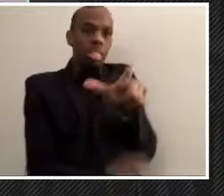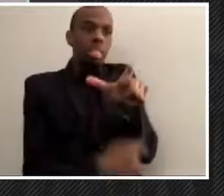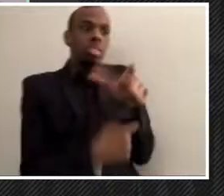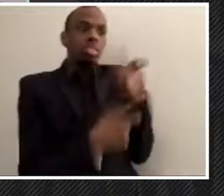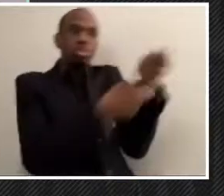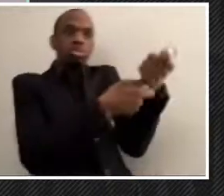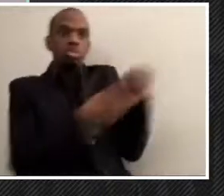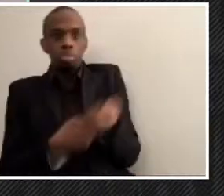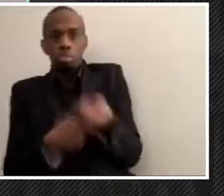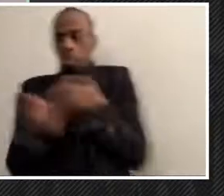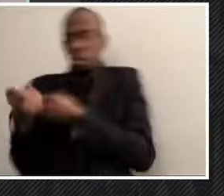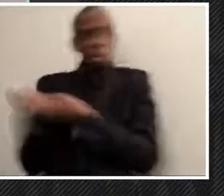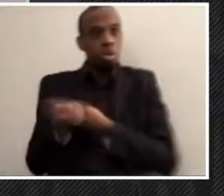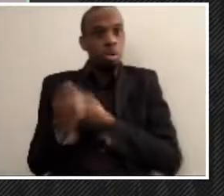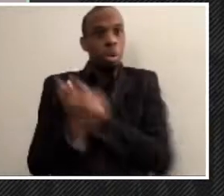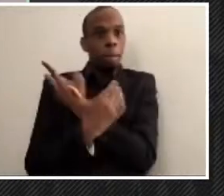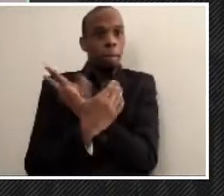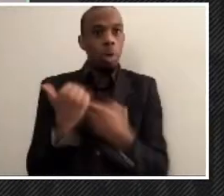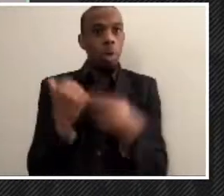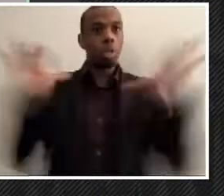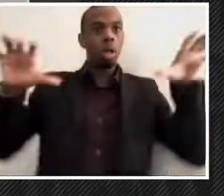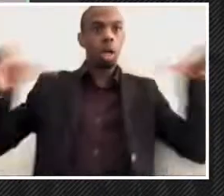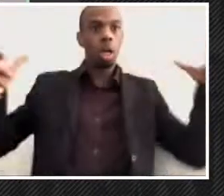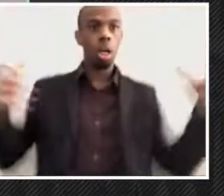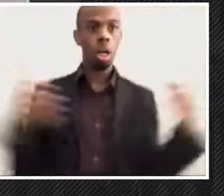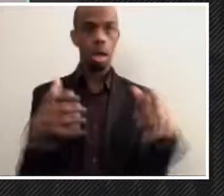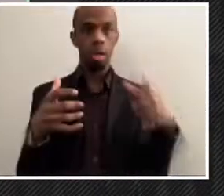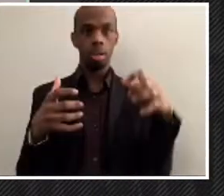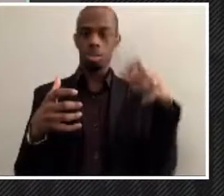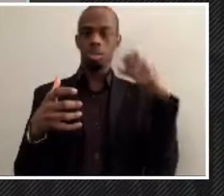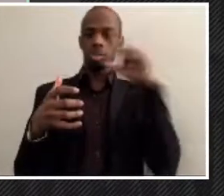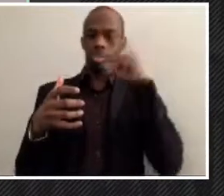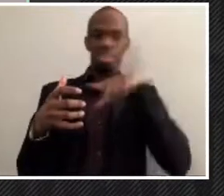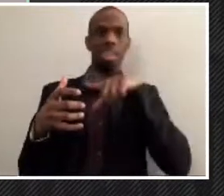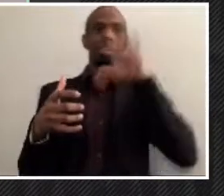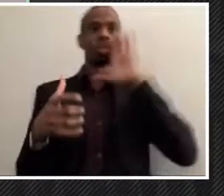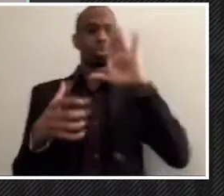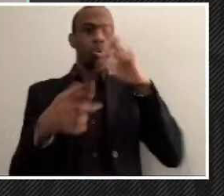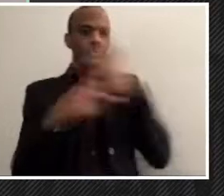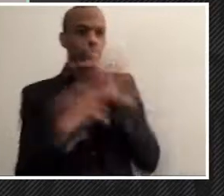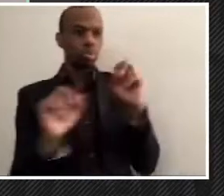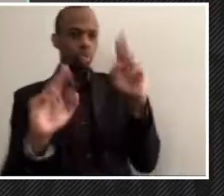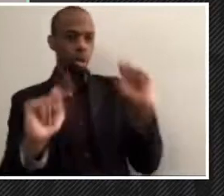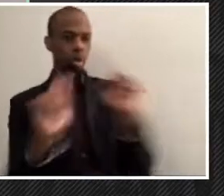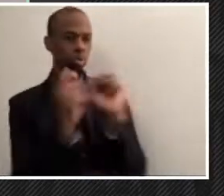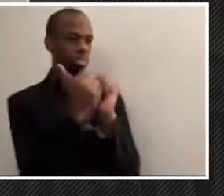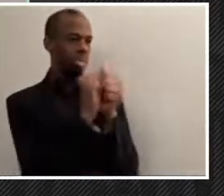is usually the ones who are closest to the solutions to that issue.